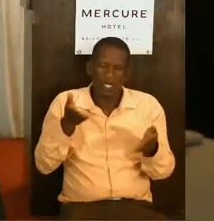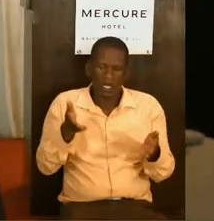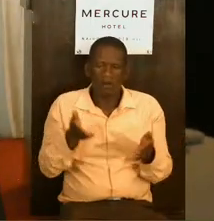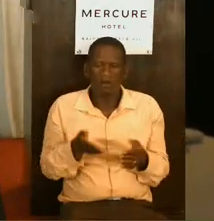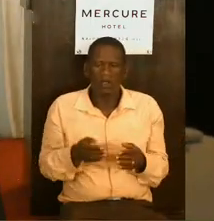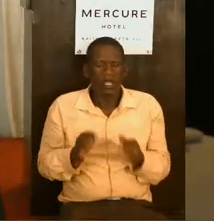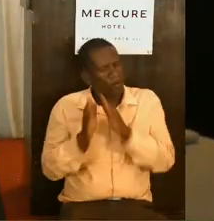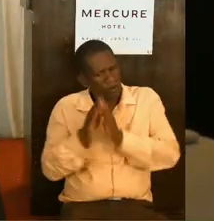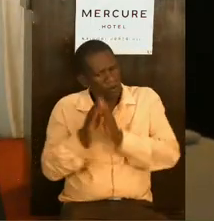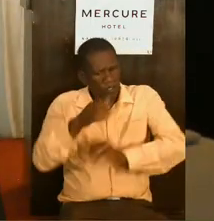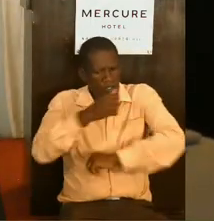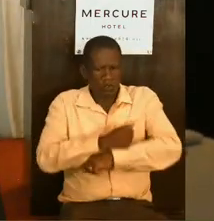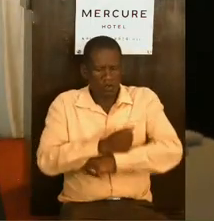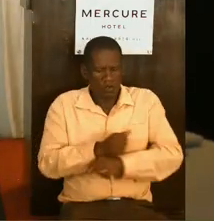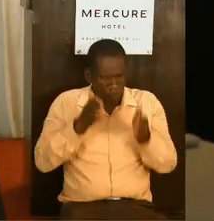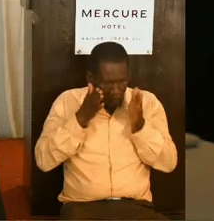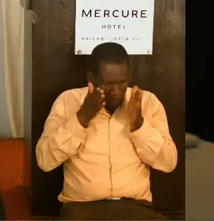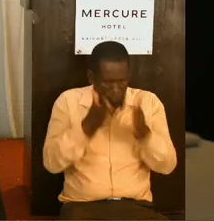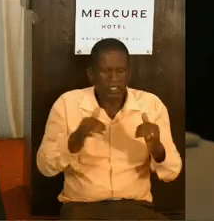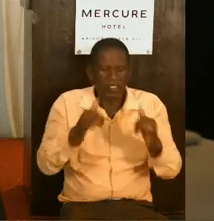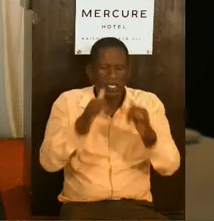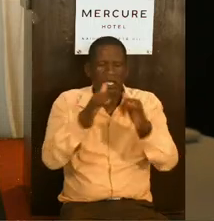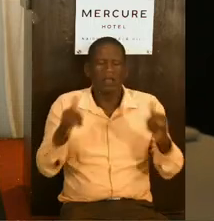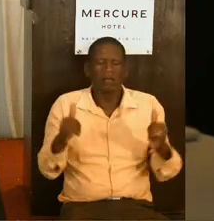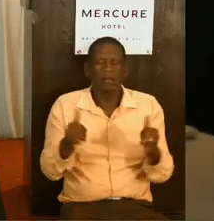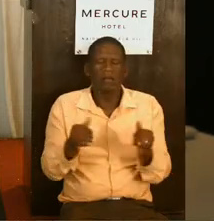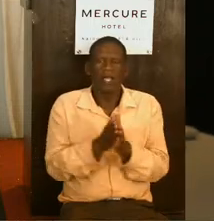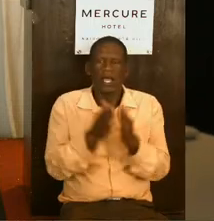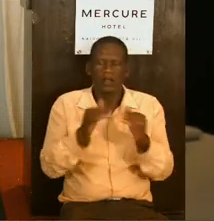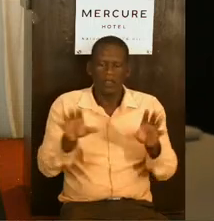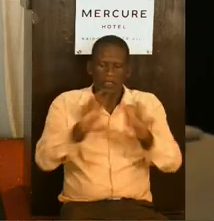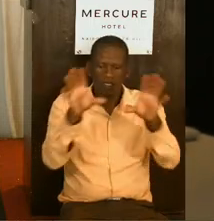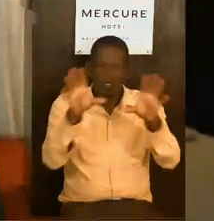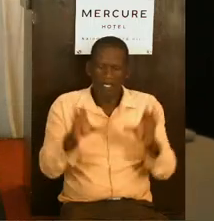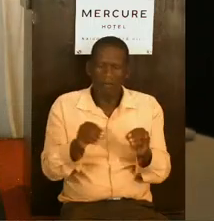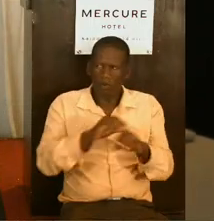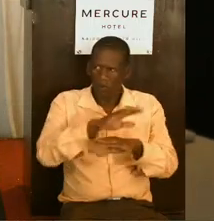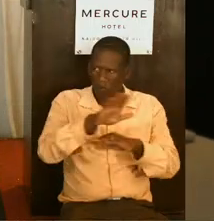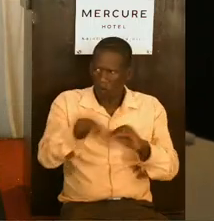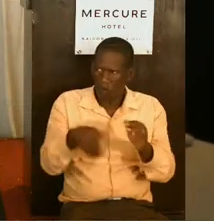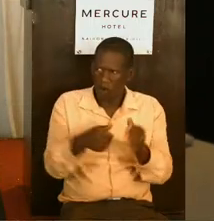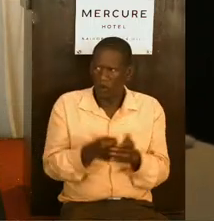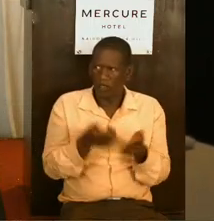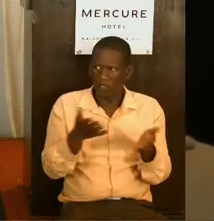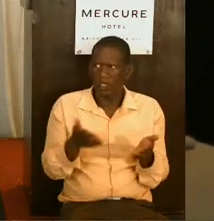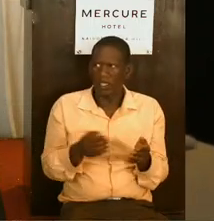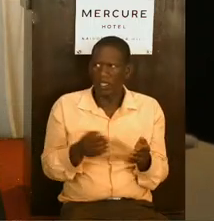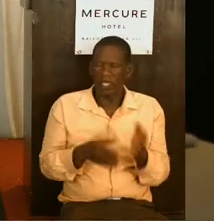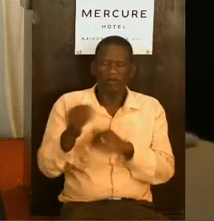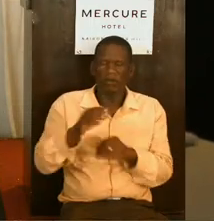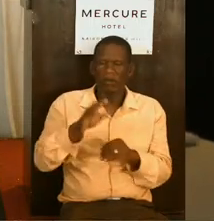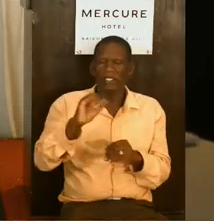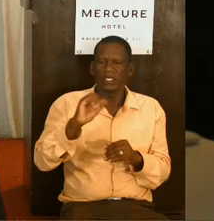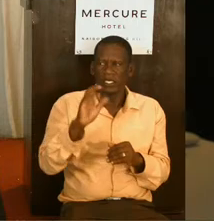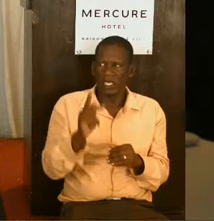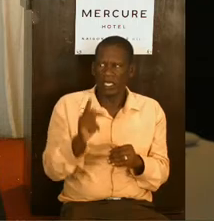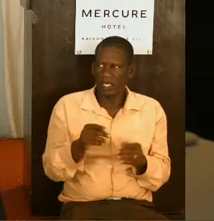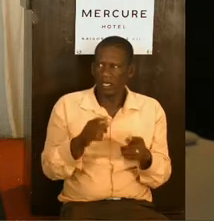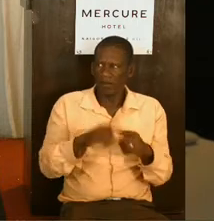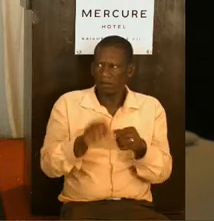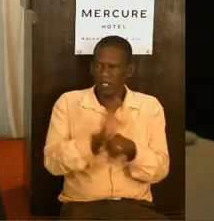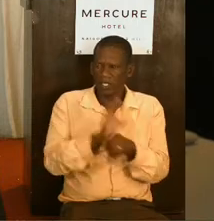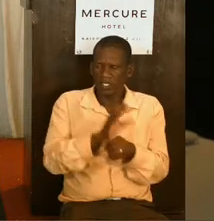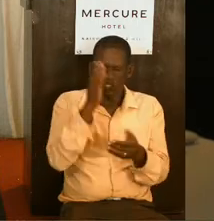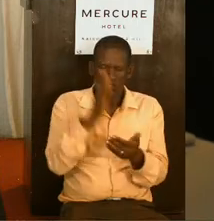our boarding schools are concentration camps and the summary of the law felt nostalgic as a former Anglican but the